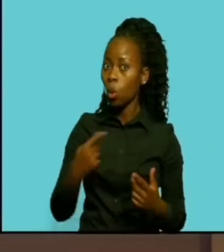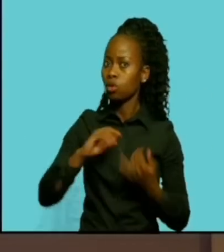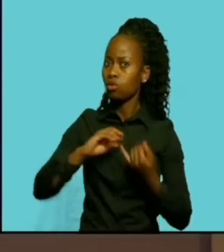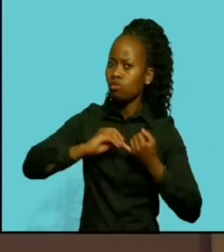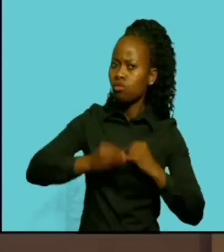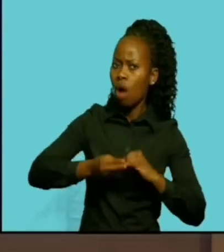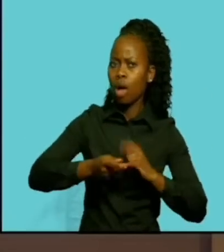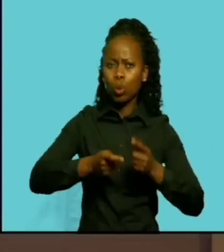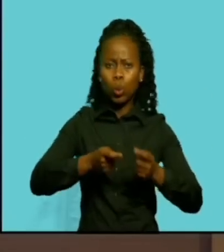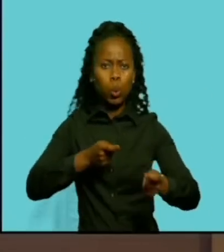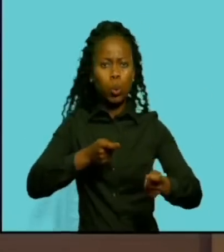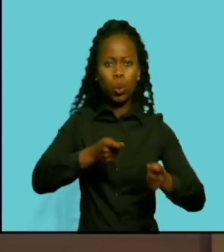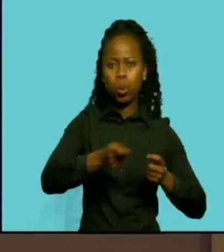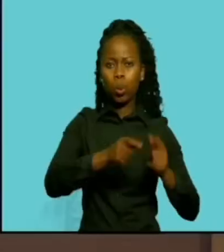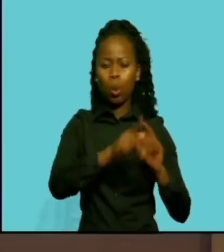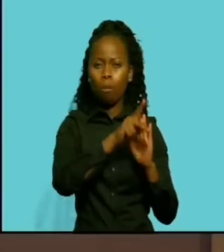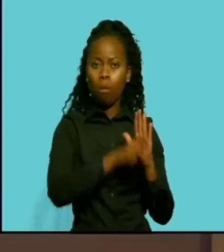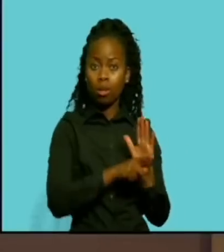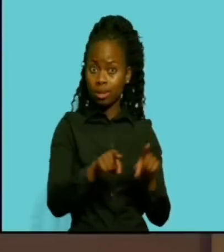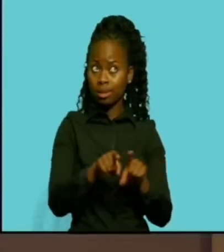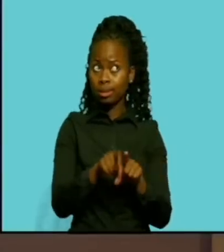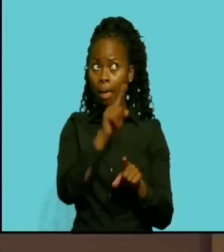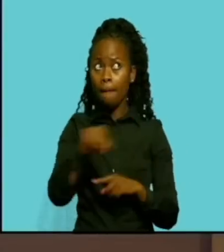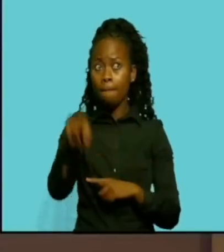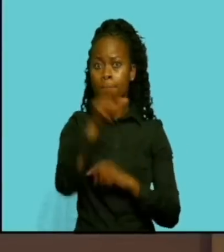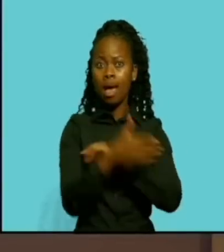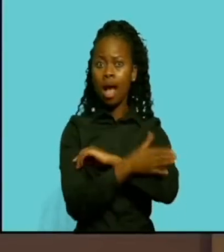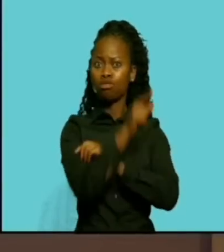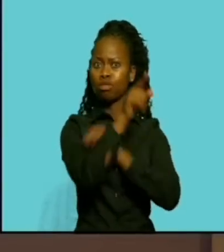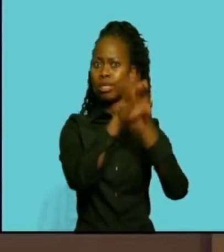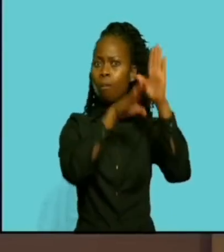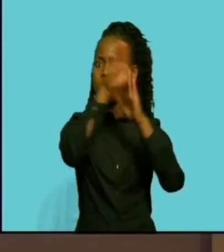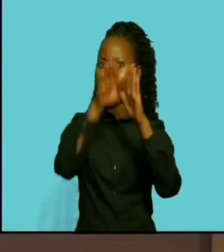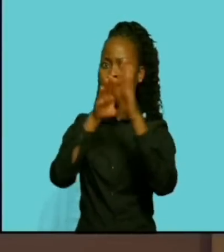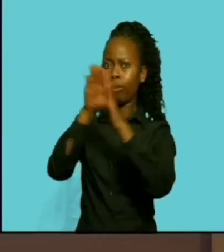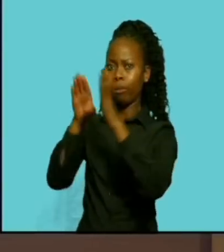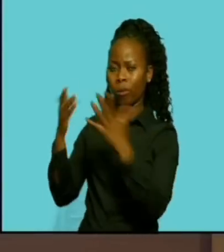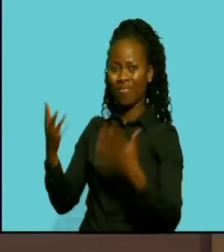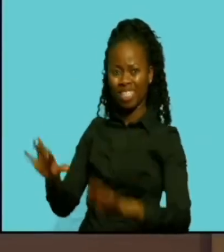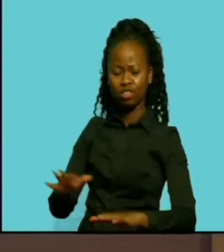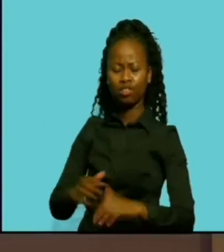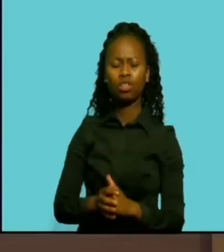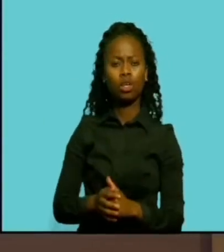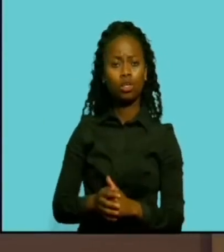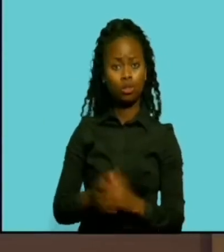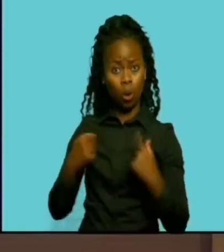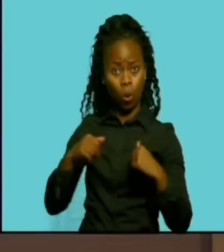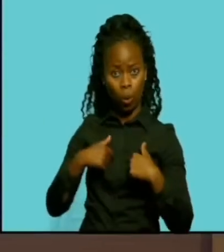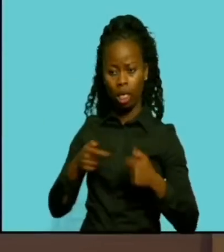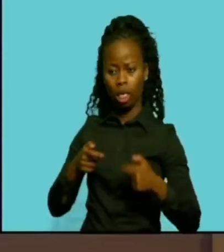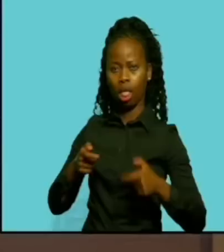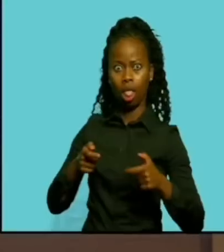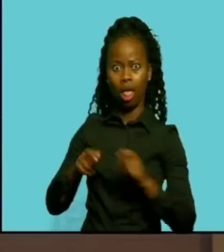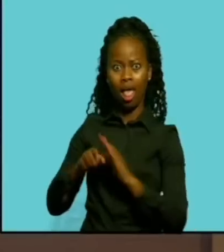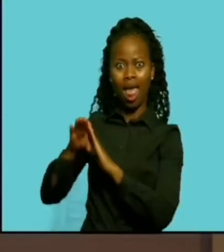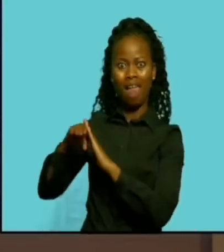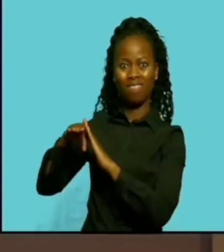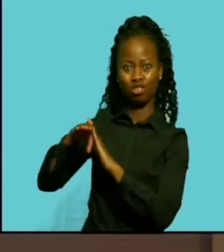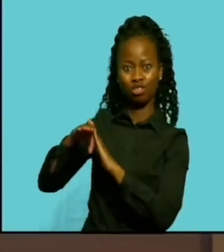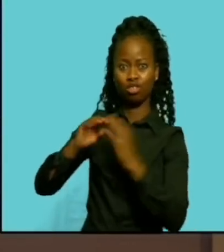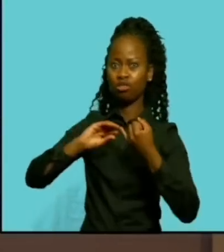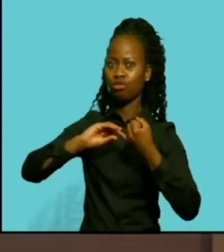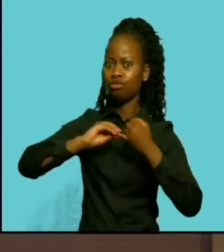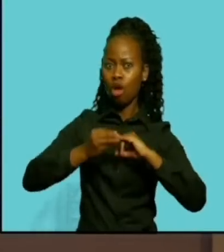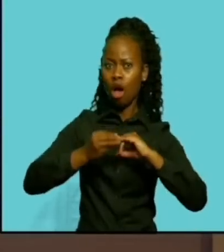policies in the developed world, that in dealing with inflation and having to bring it down to